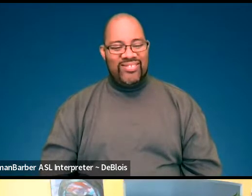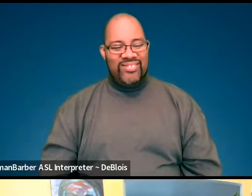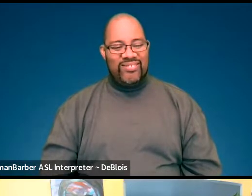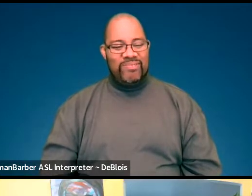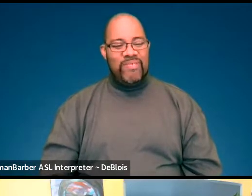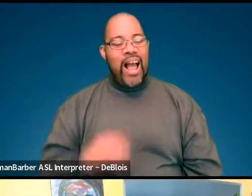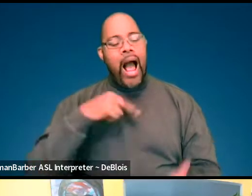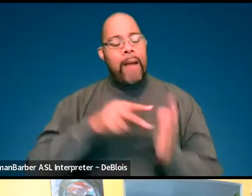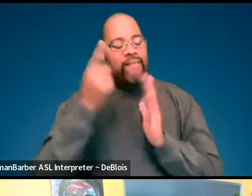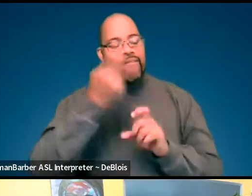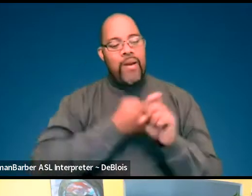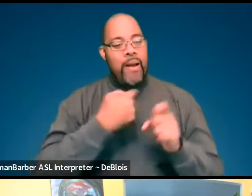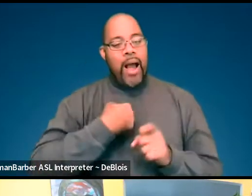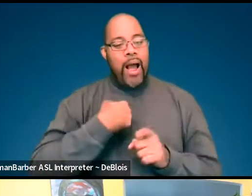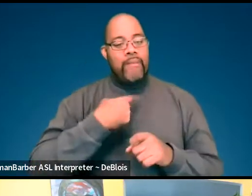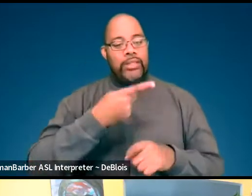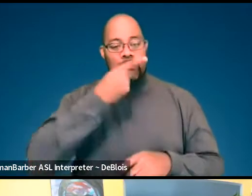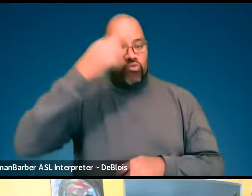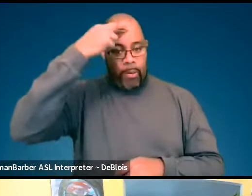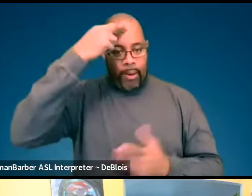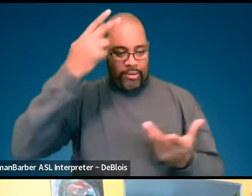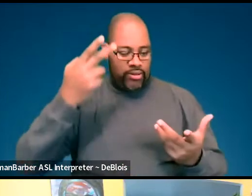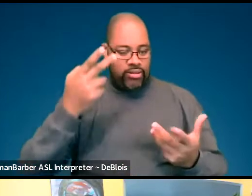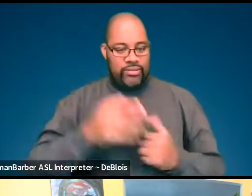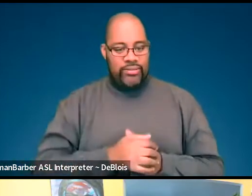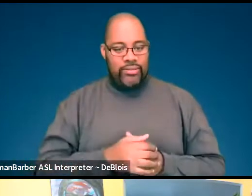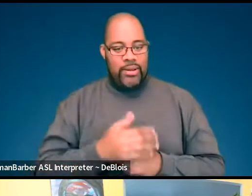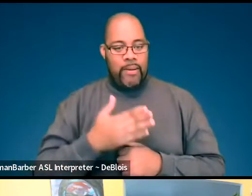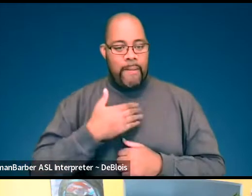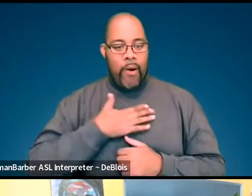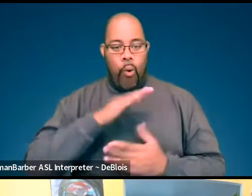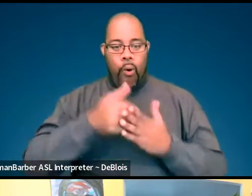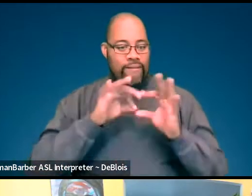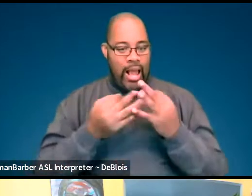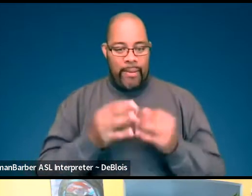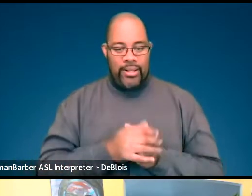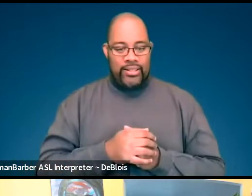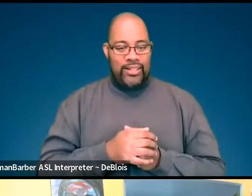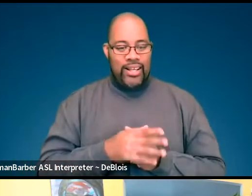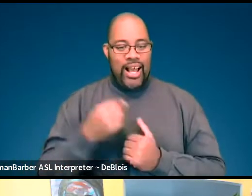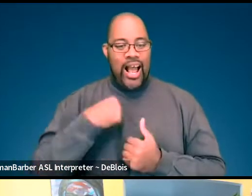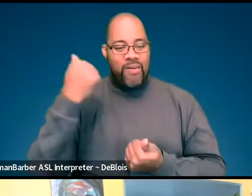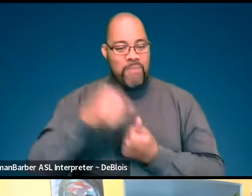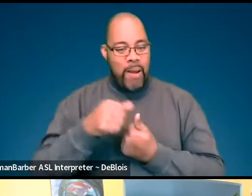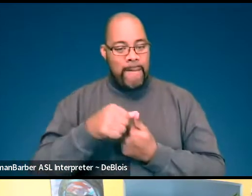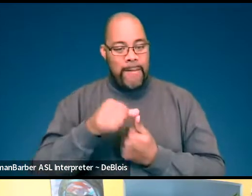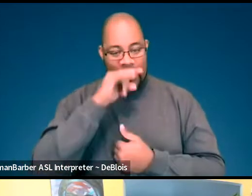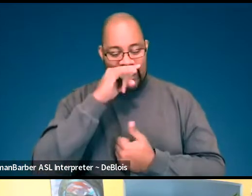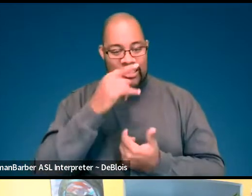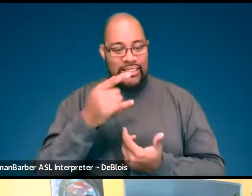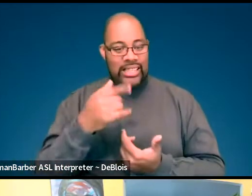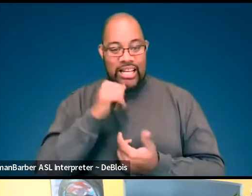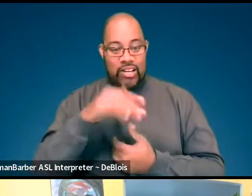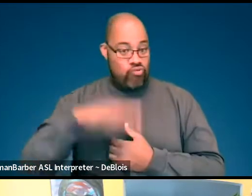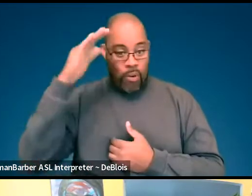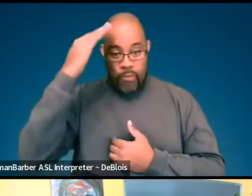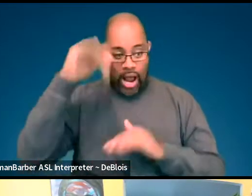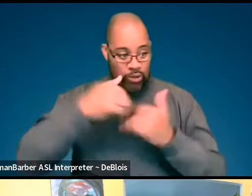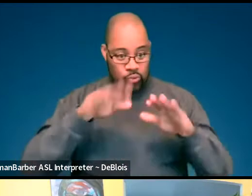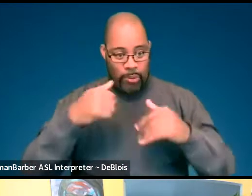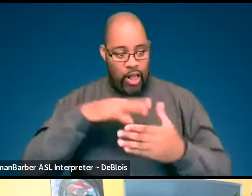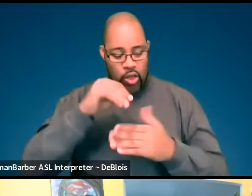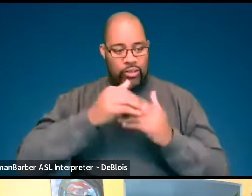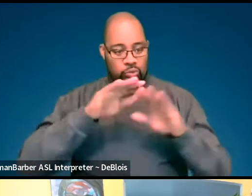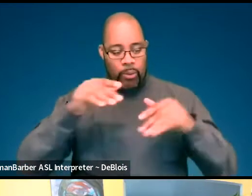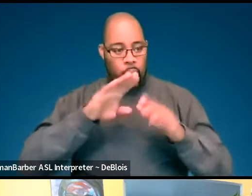I mean, even for me, I'm from Dominican Republic. You know, my whole family is, and I remember being a kid, I didn't grow up knowing how to swim. I learned how to